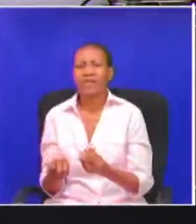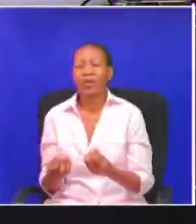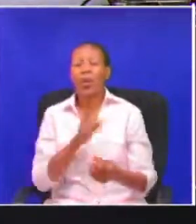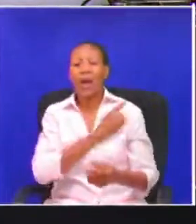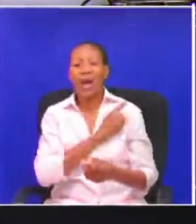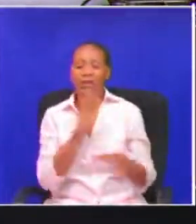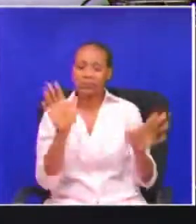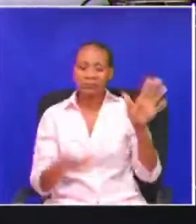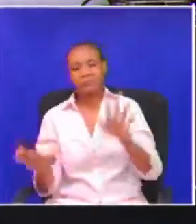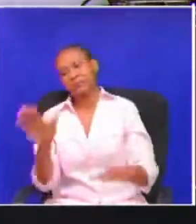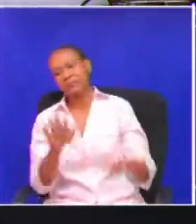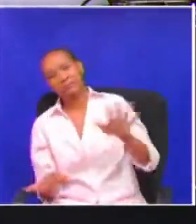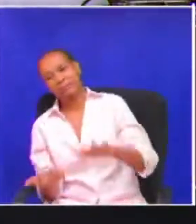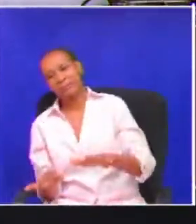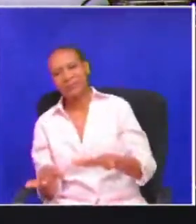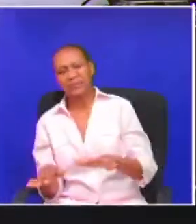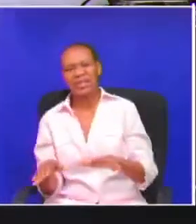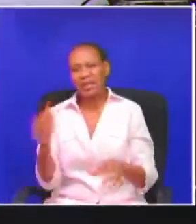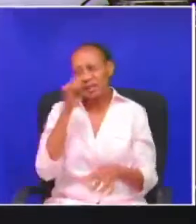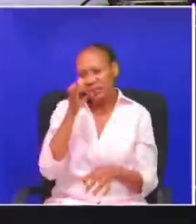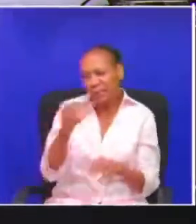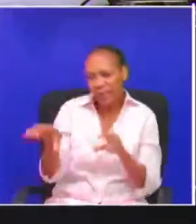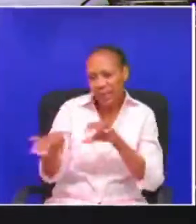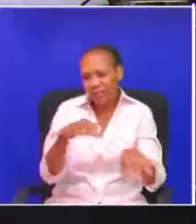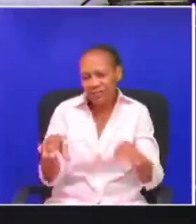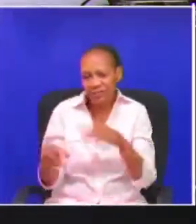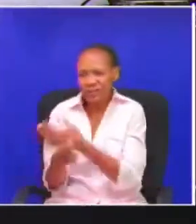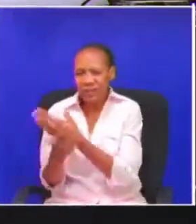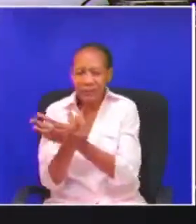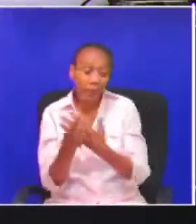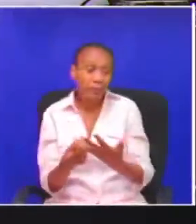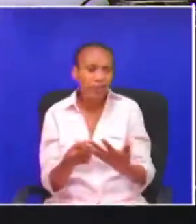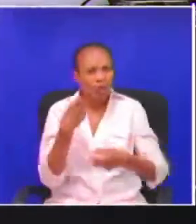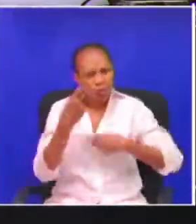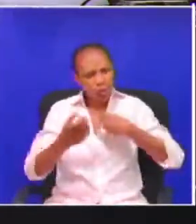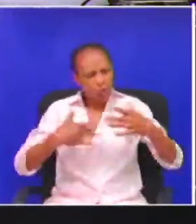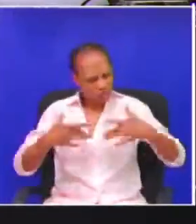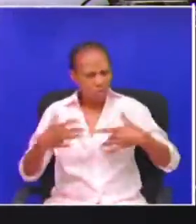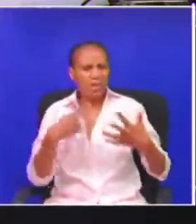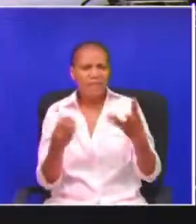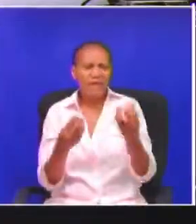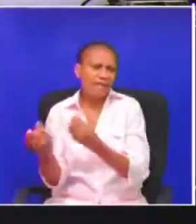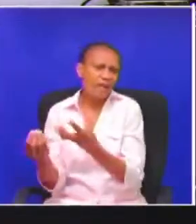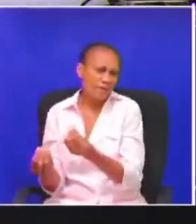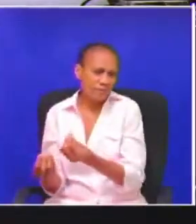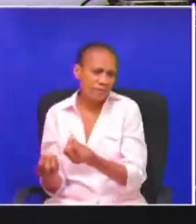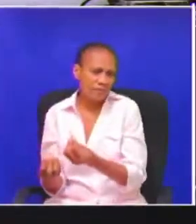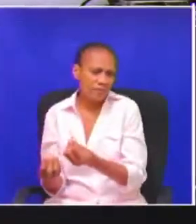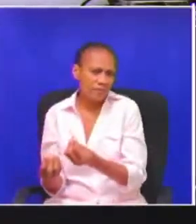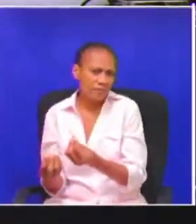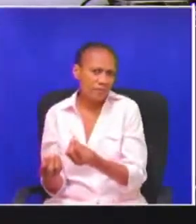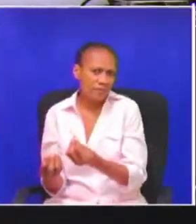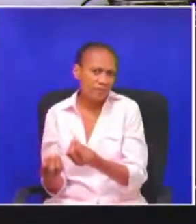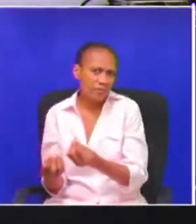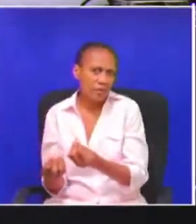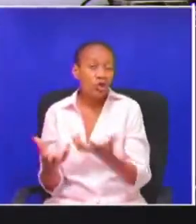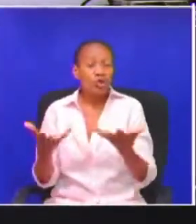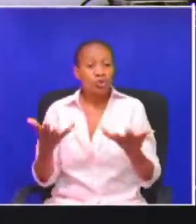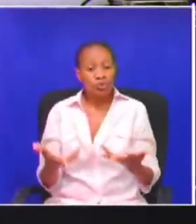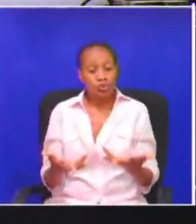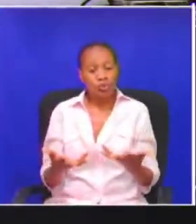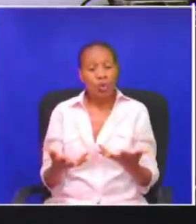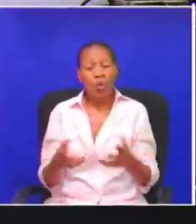instability, acts of criminality in areas where they operate. And when those concerns are raised, they are passed on